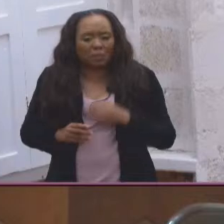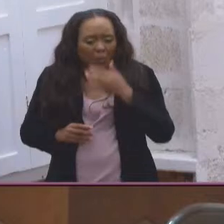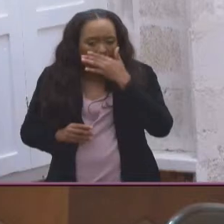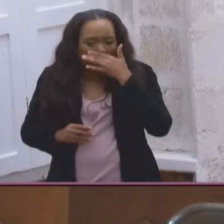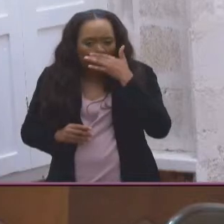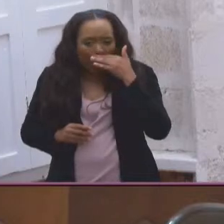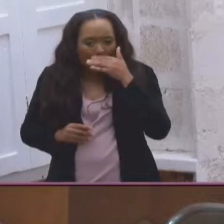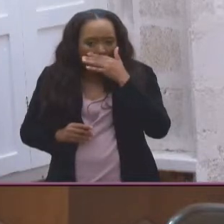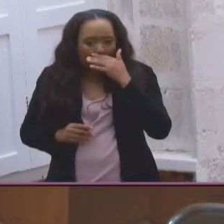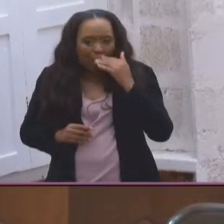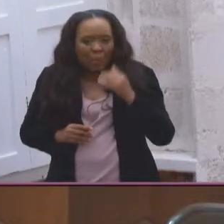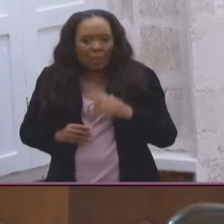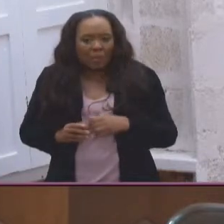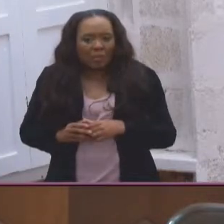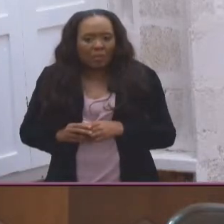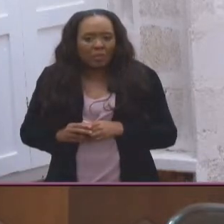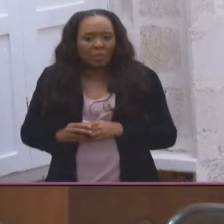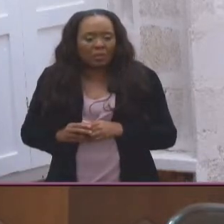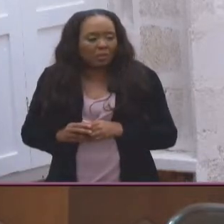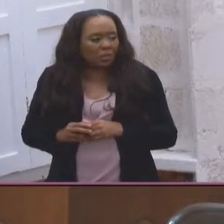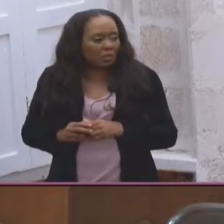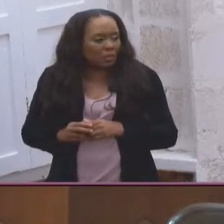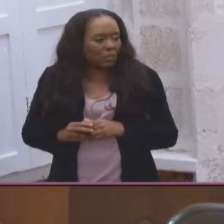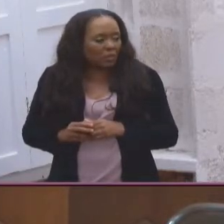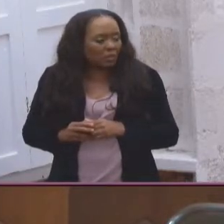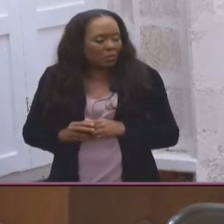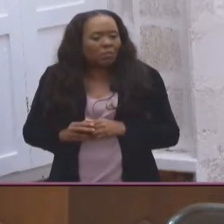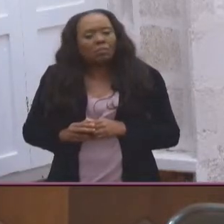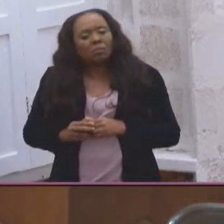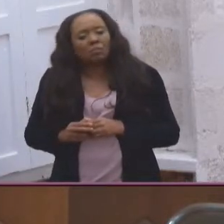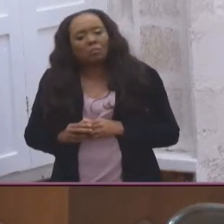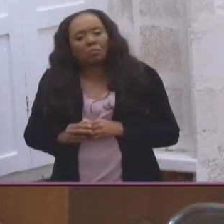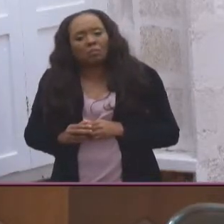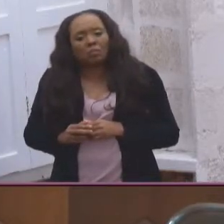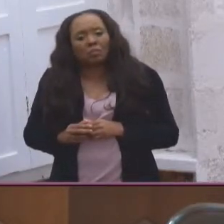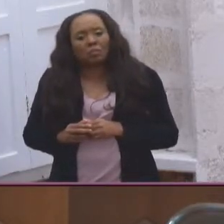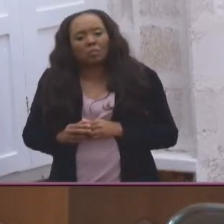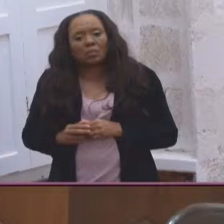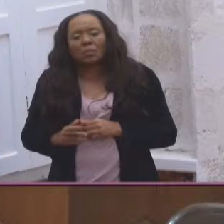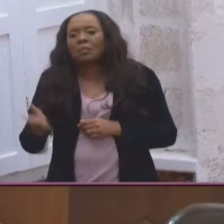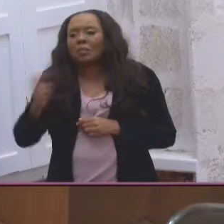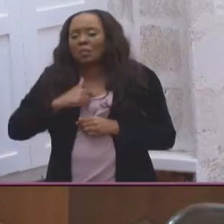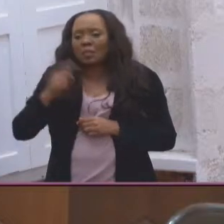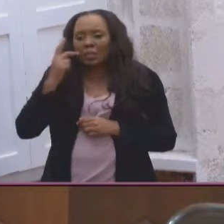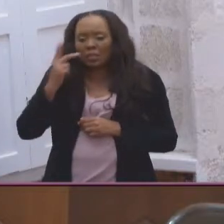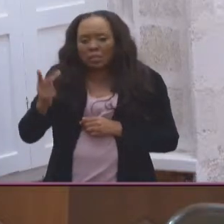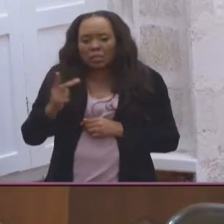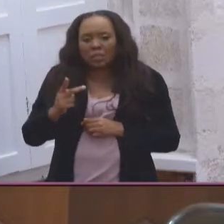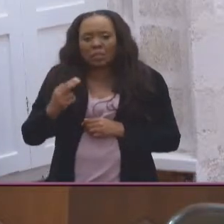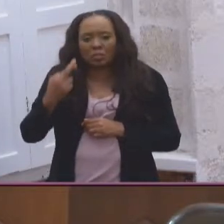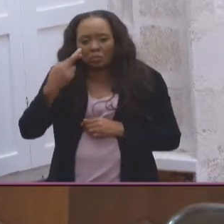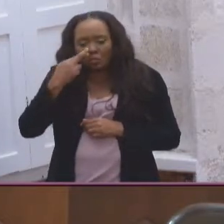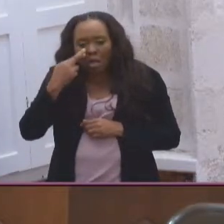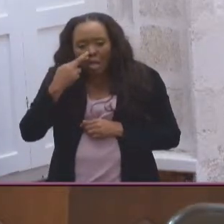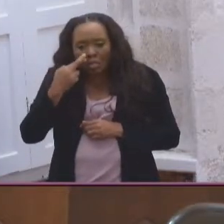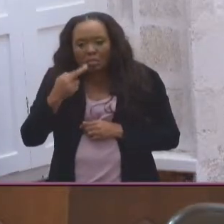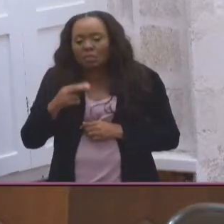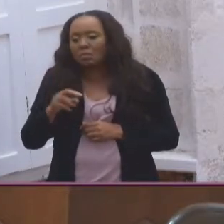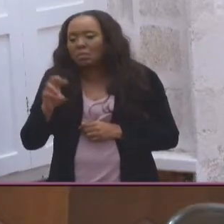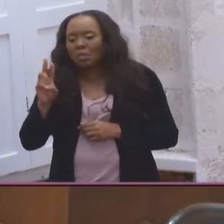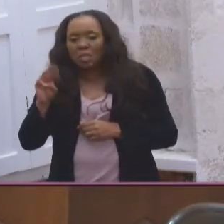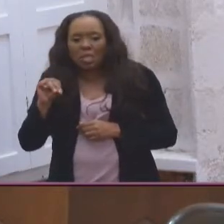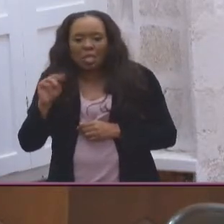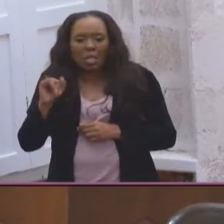of mice and once or twice rats in our schools. And at the onset, you may think and